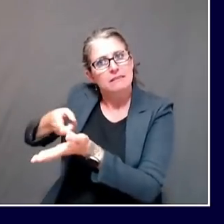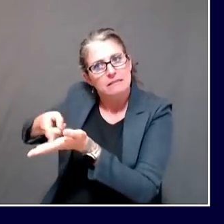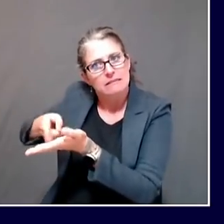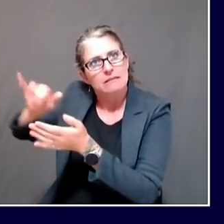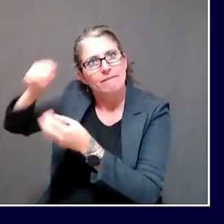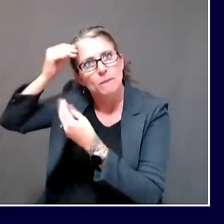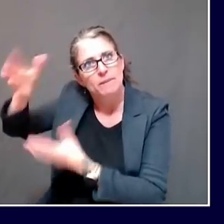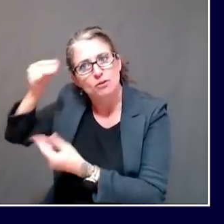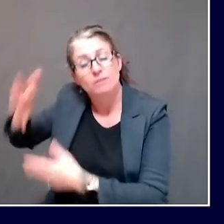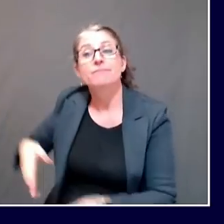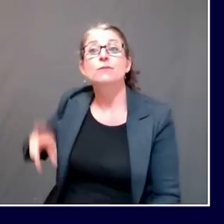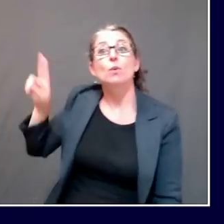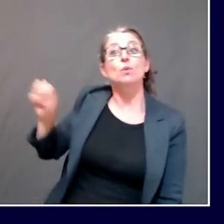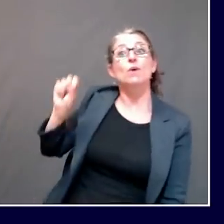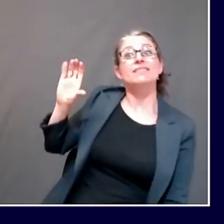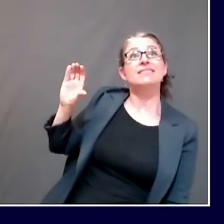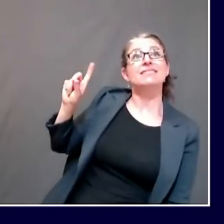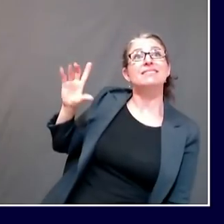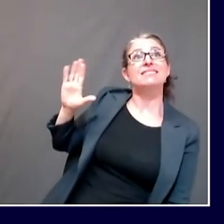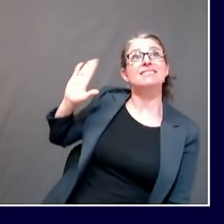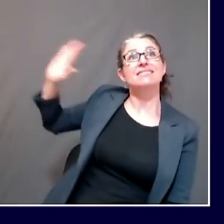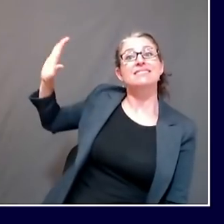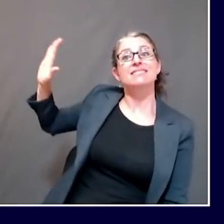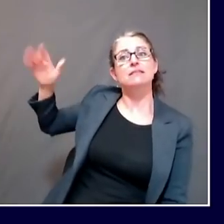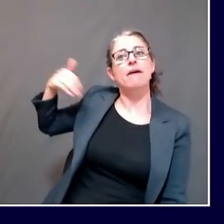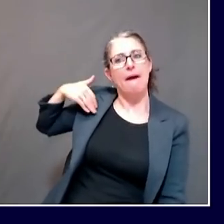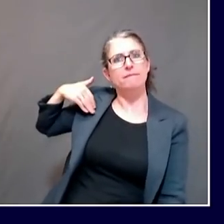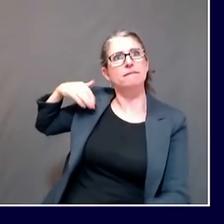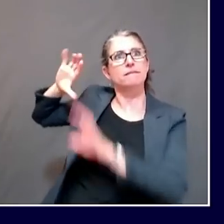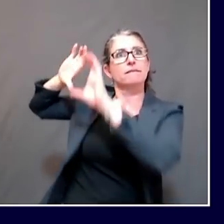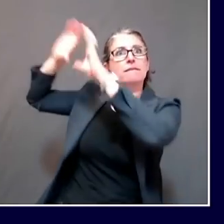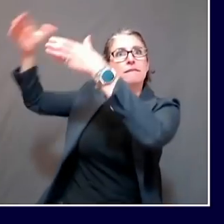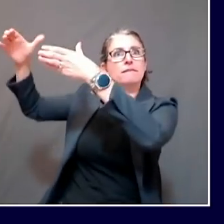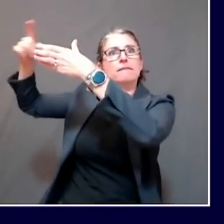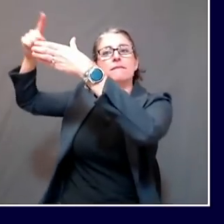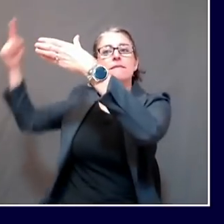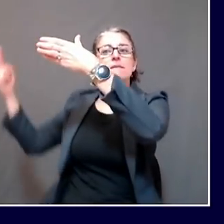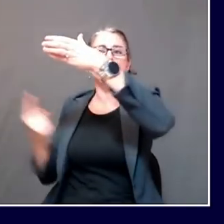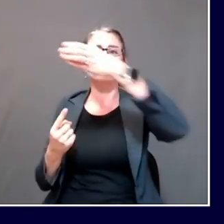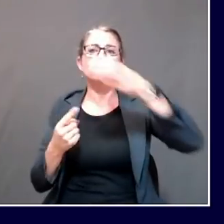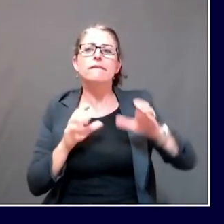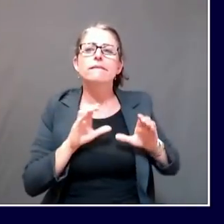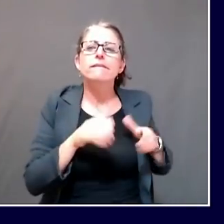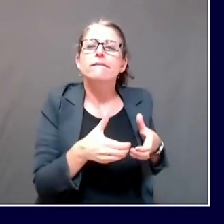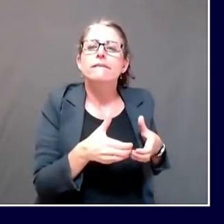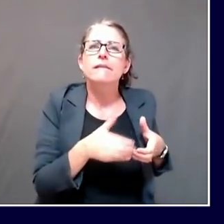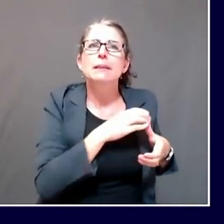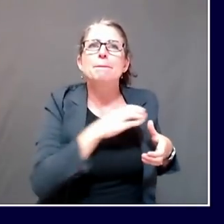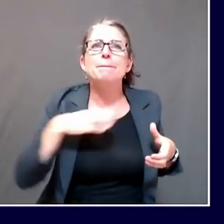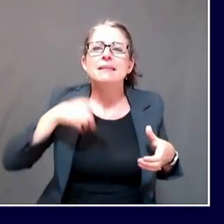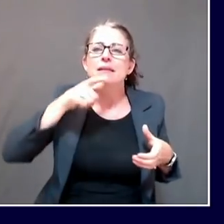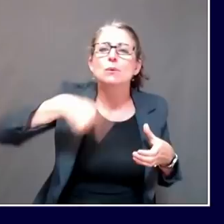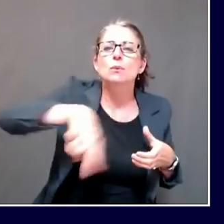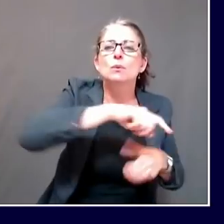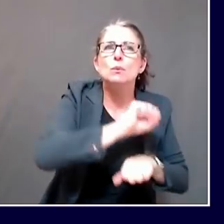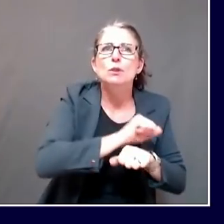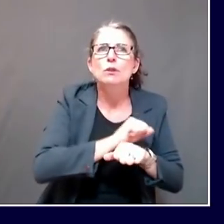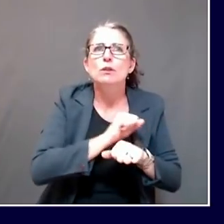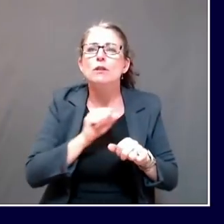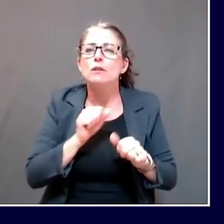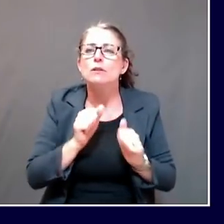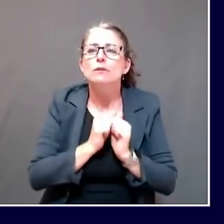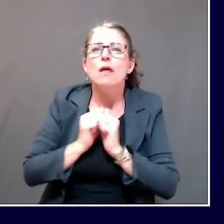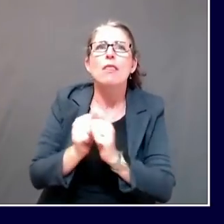US CDC, an advisory committee that is made up of independent experts. It's an advisory committee